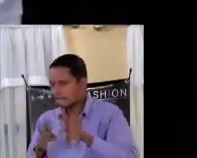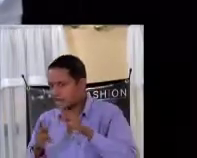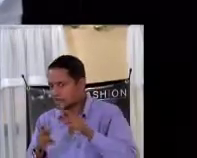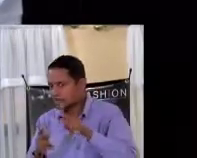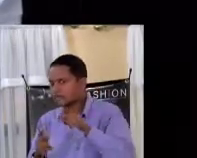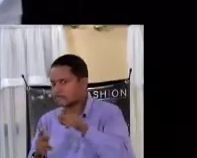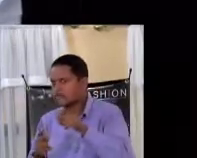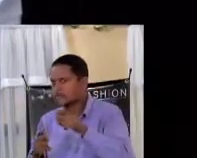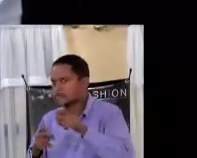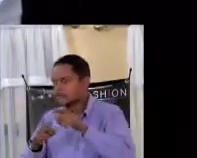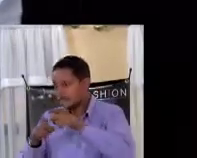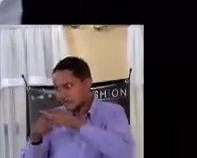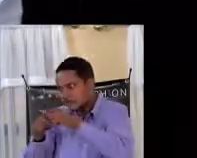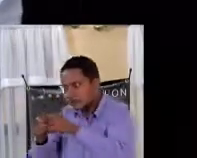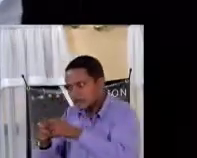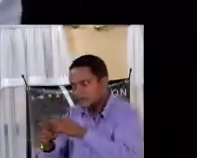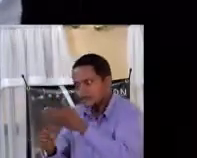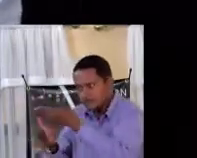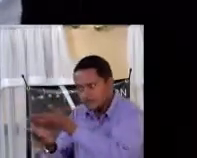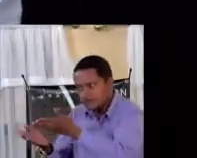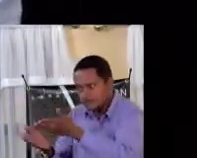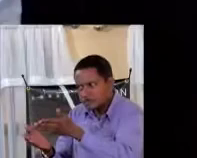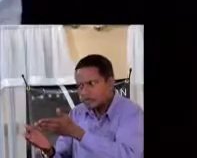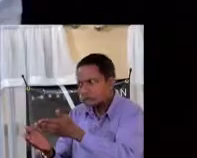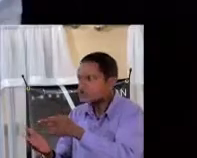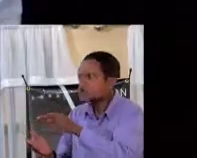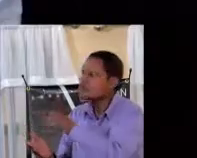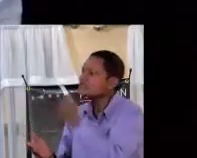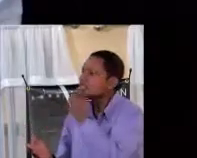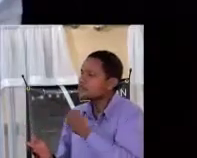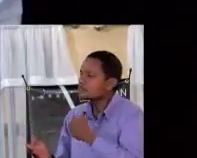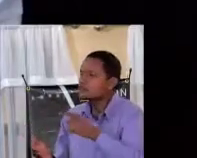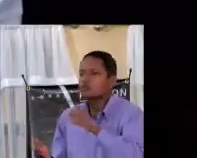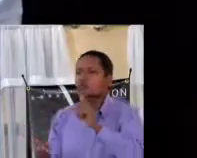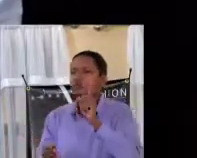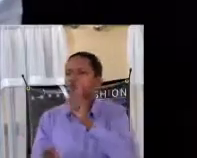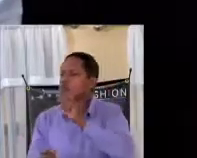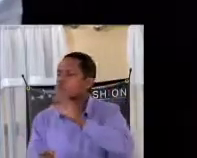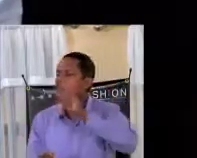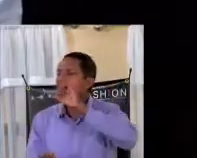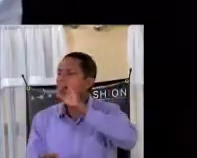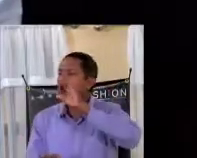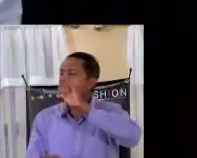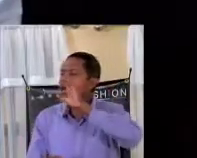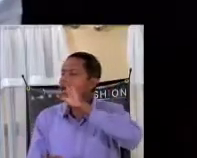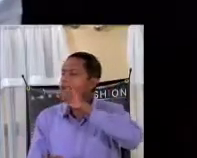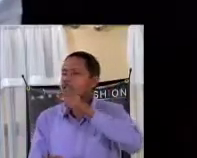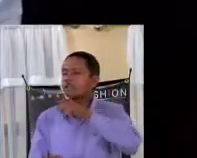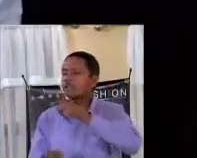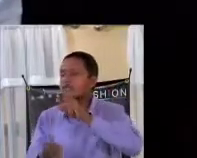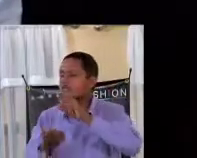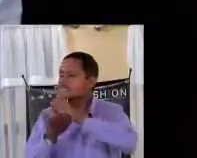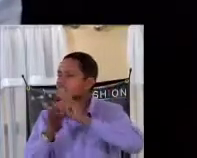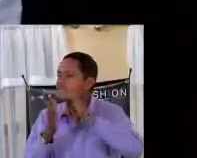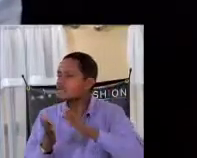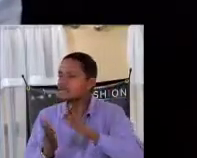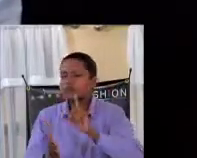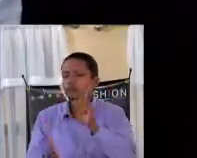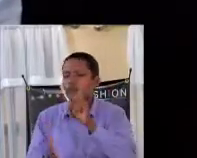them to tell them who are the local designers, where are they selling, what are the items that I'm looking for